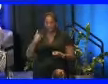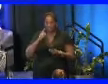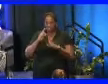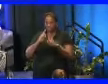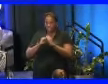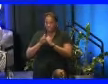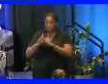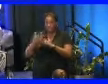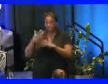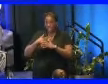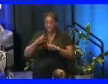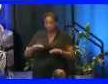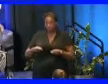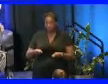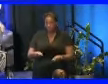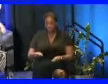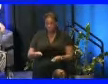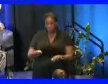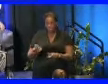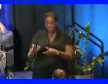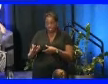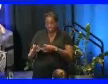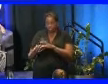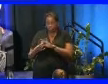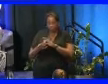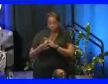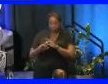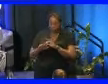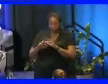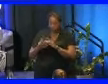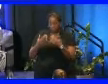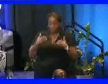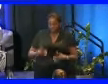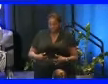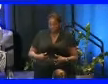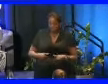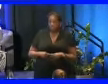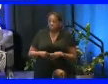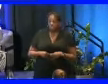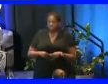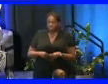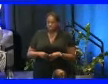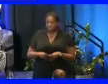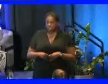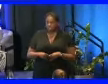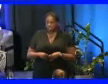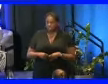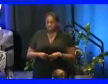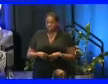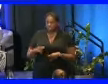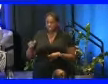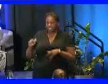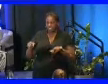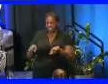my walker is, is a part of me, and that it's like, just like coming up and touching